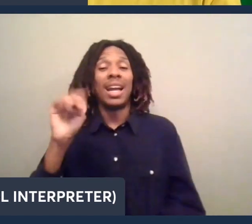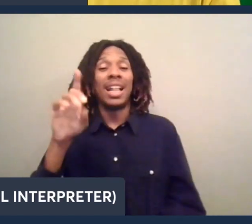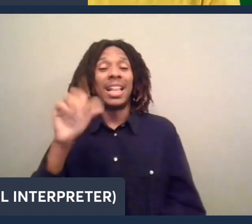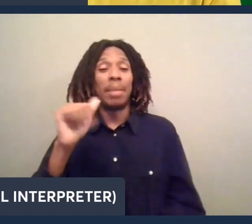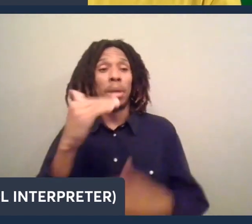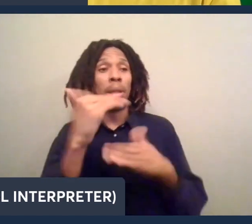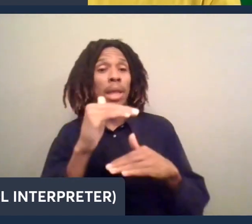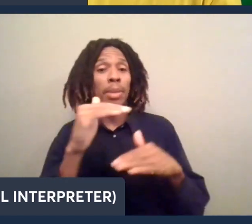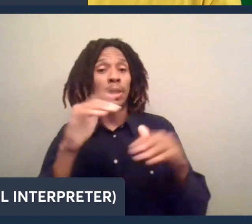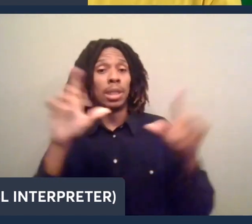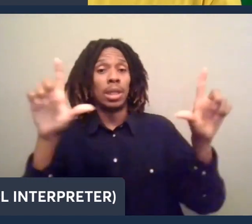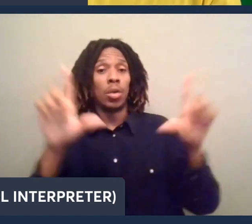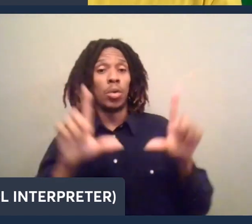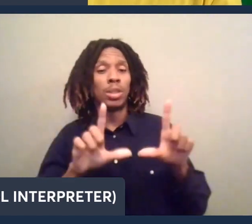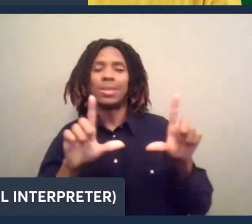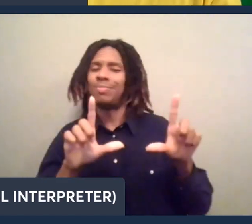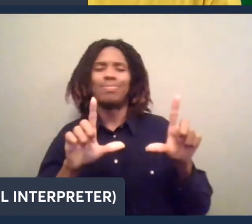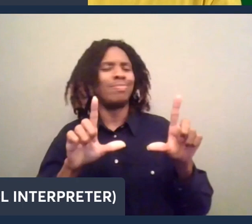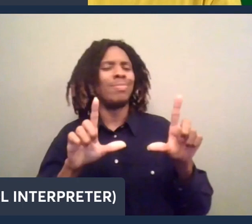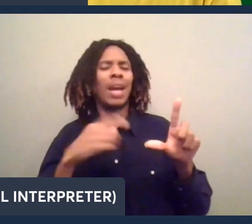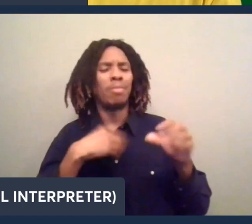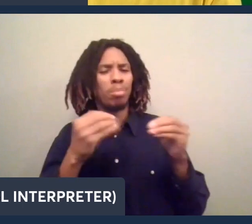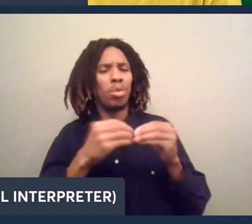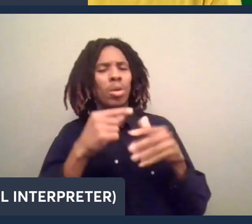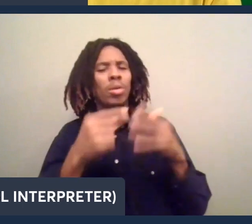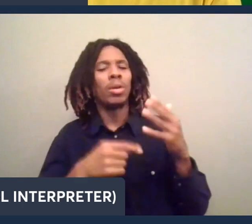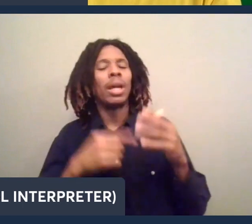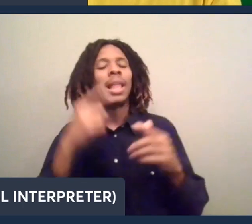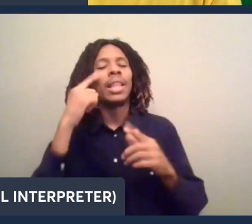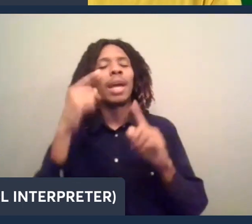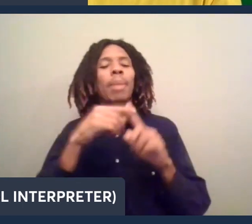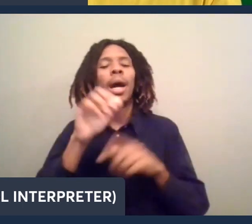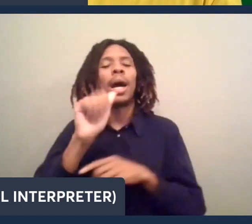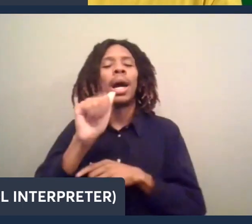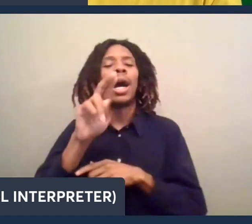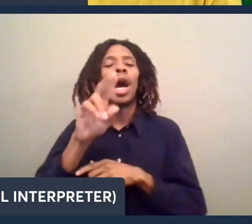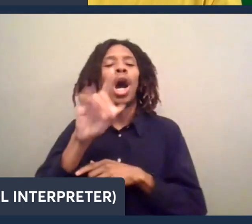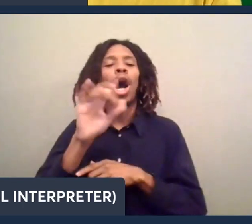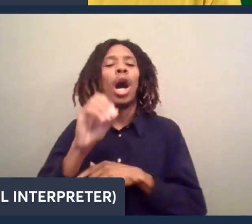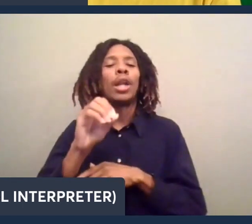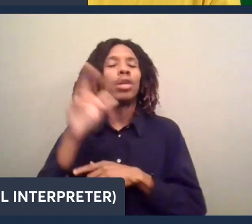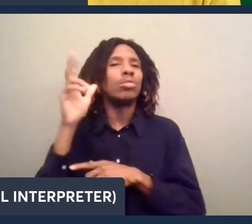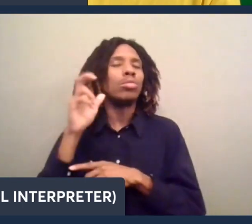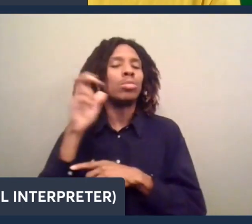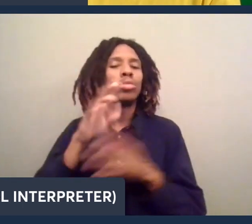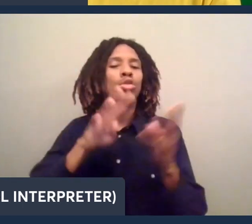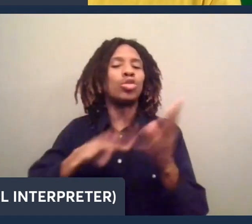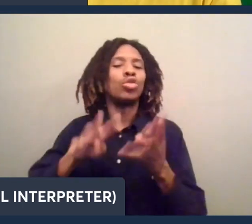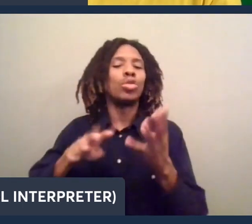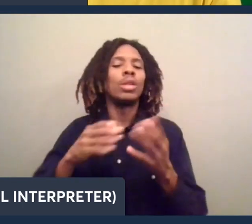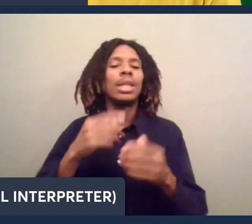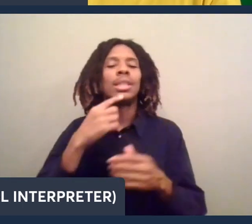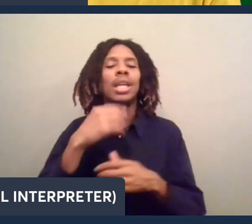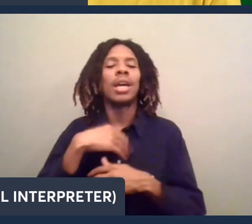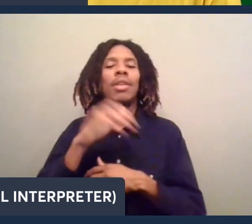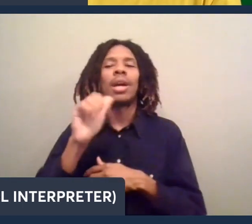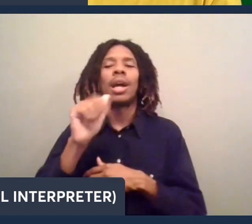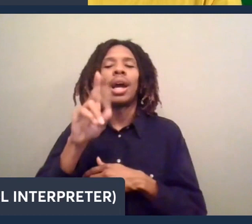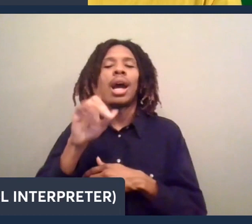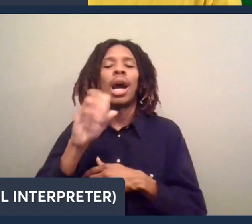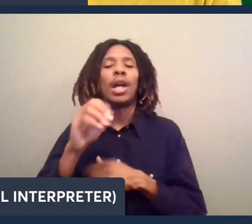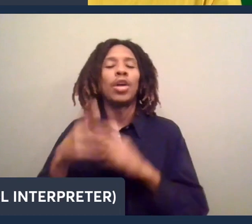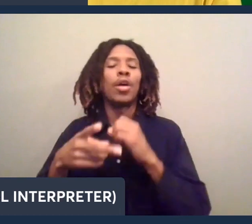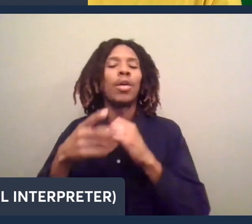Yeah. So think about an audio streaming service, right? Let's say you have an audio file jump in, and you want to be able